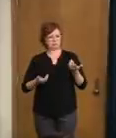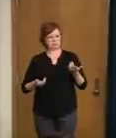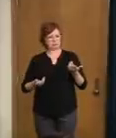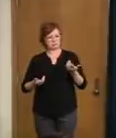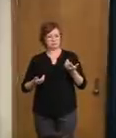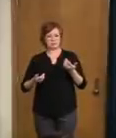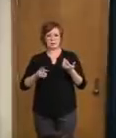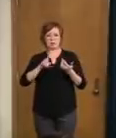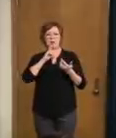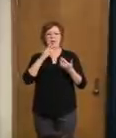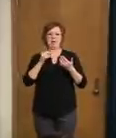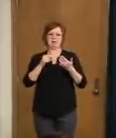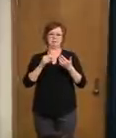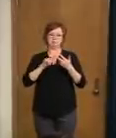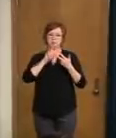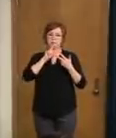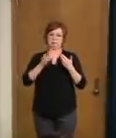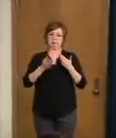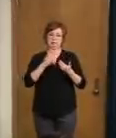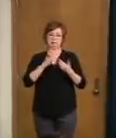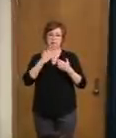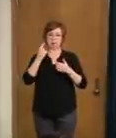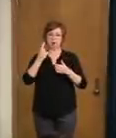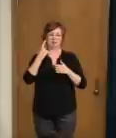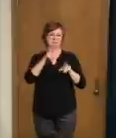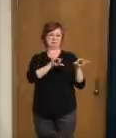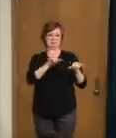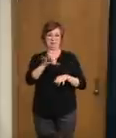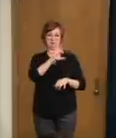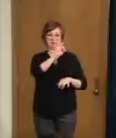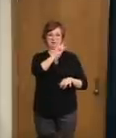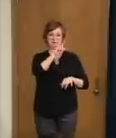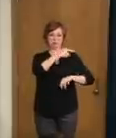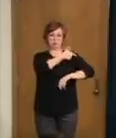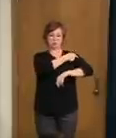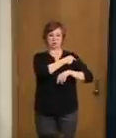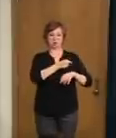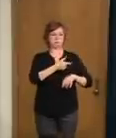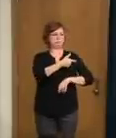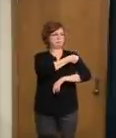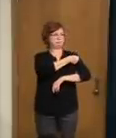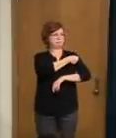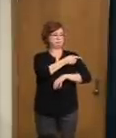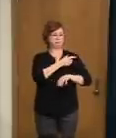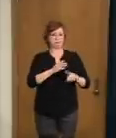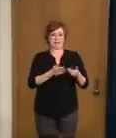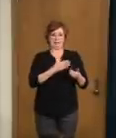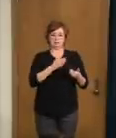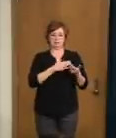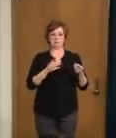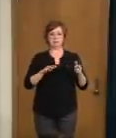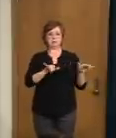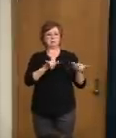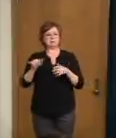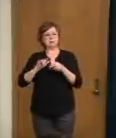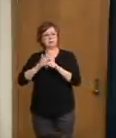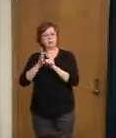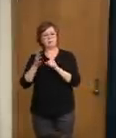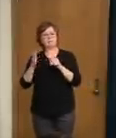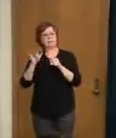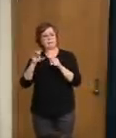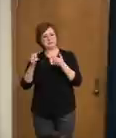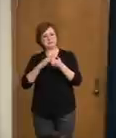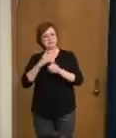healthcare workers are highly experienced and have many years of successfully delivering flu vaccine to the residents